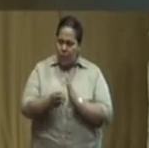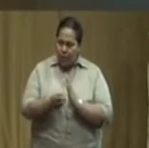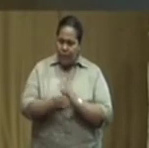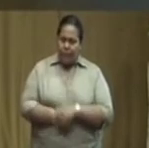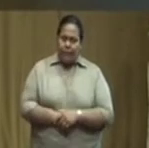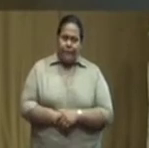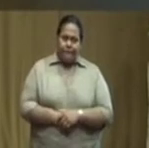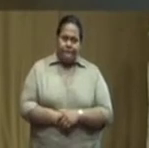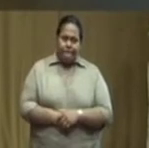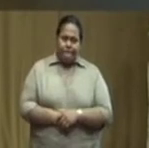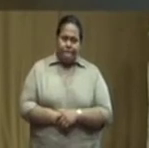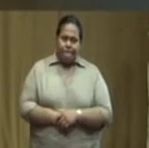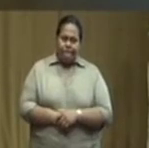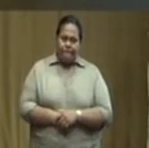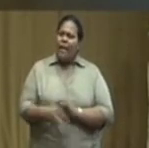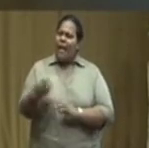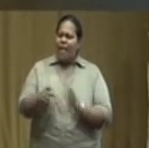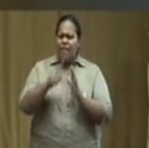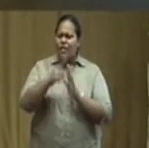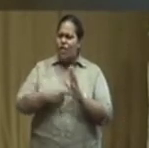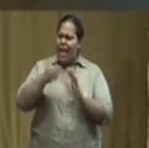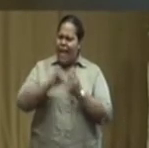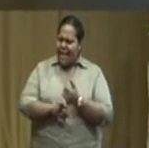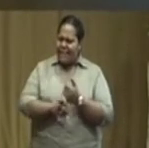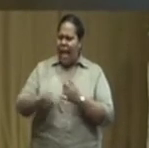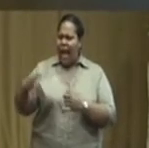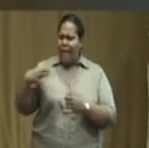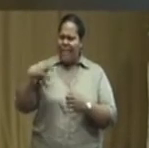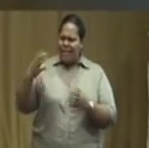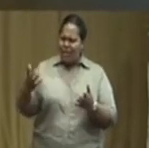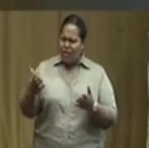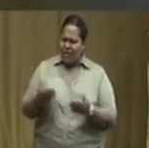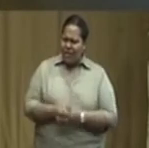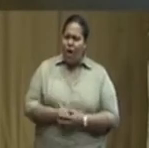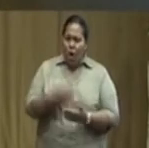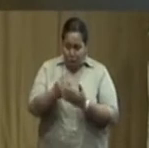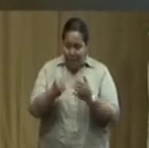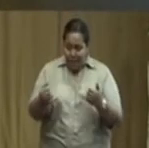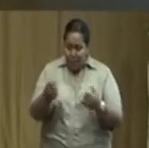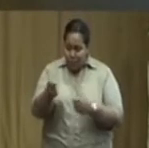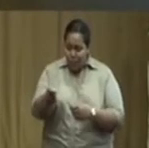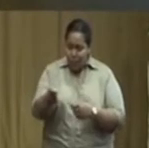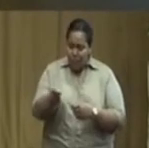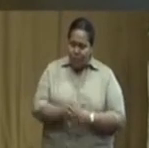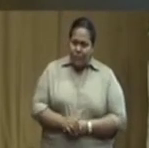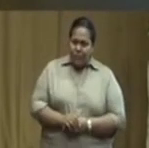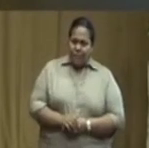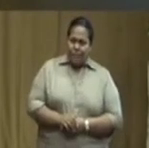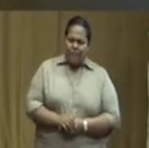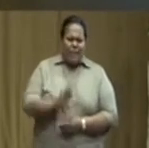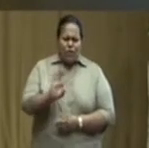I mean, that's something very interesting. If there's an application that means students can access material without a particularly